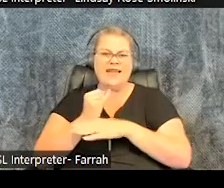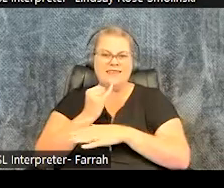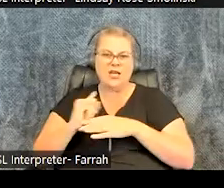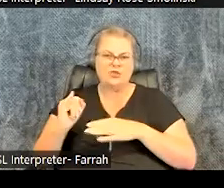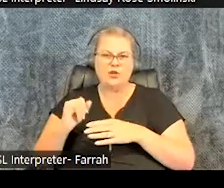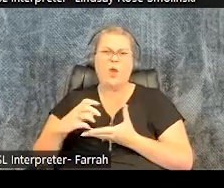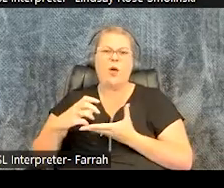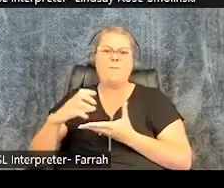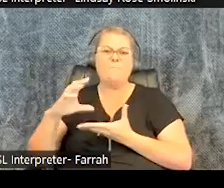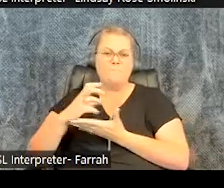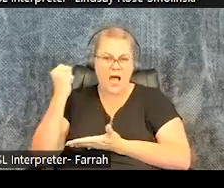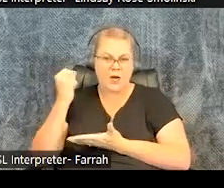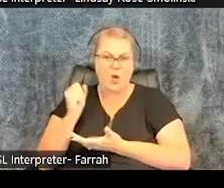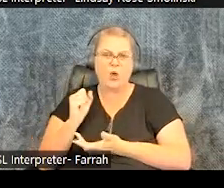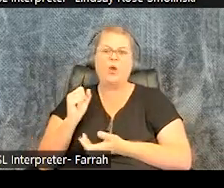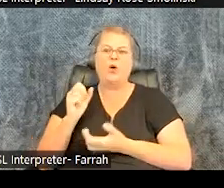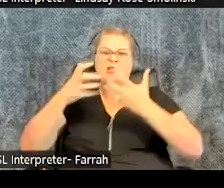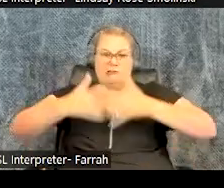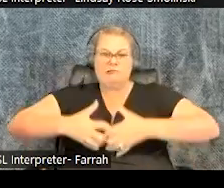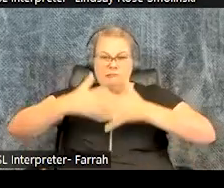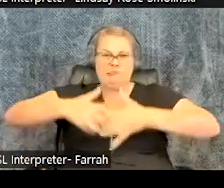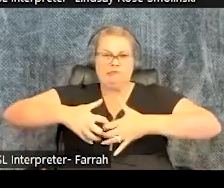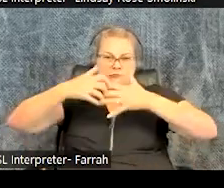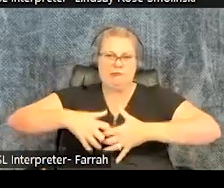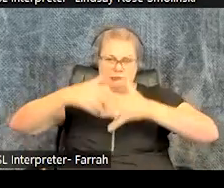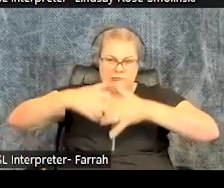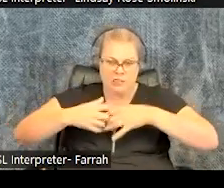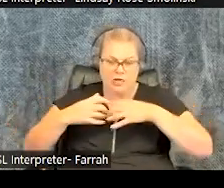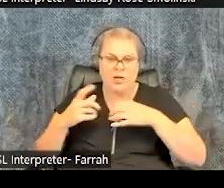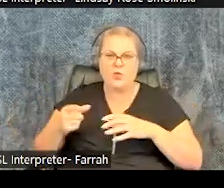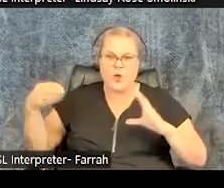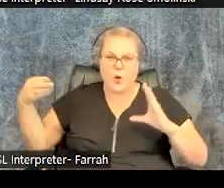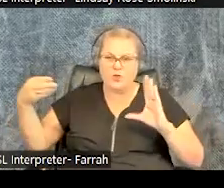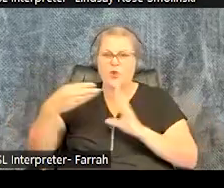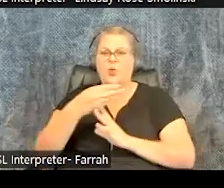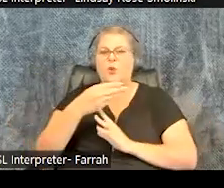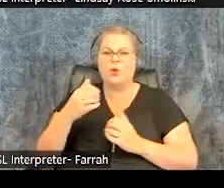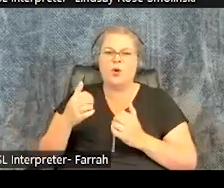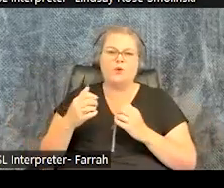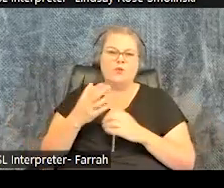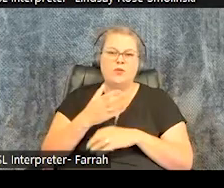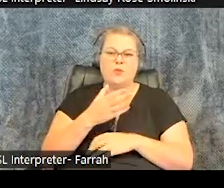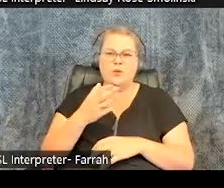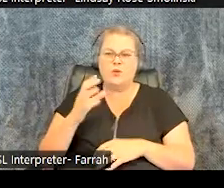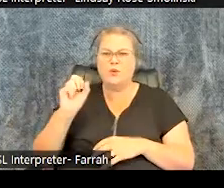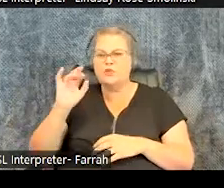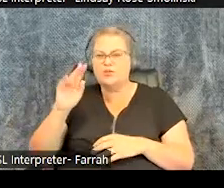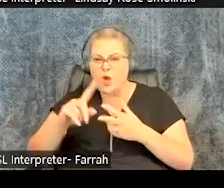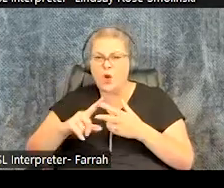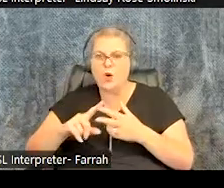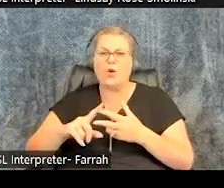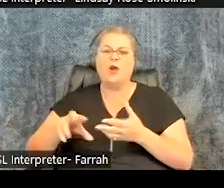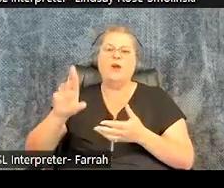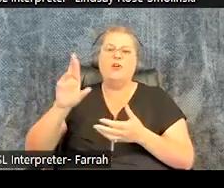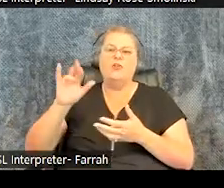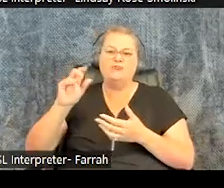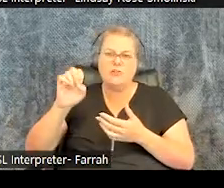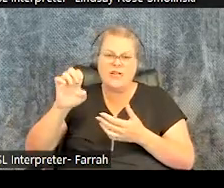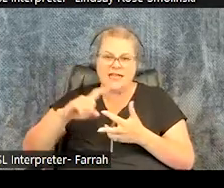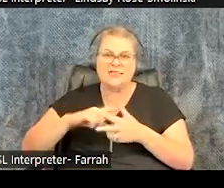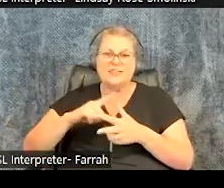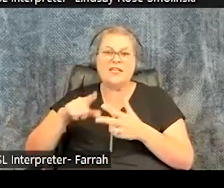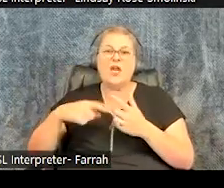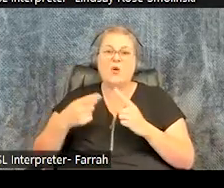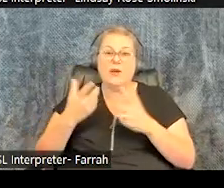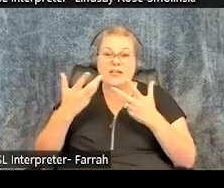washers where the bottle goes in, it goes through a caustic soak, it goes through rinsing, and when it comes out, it goes through an